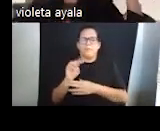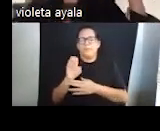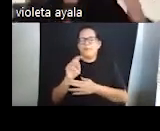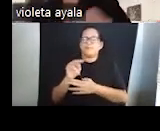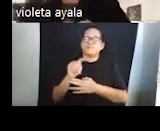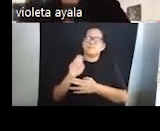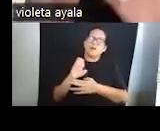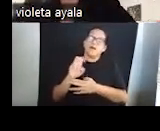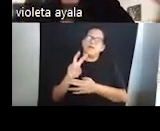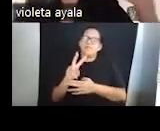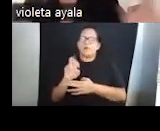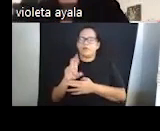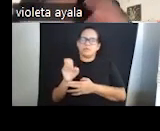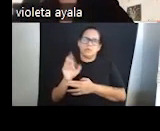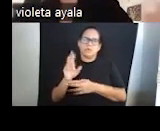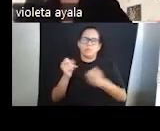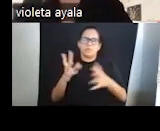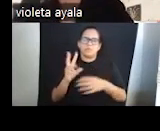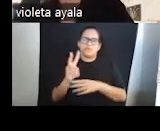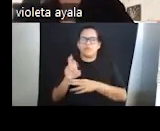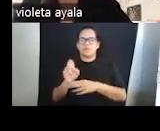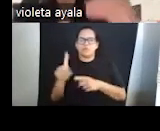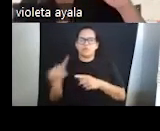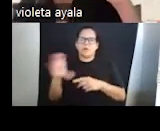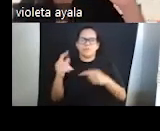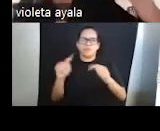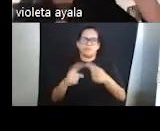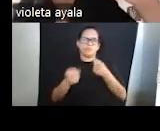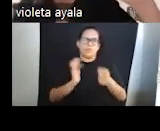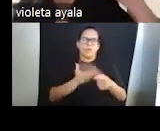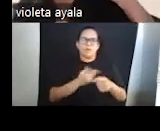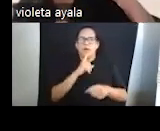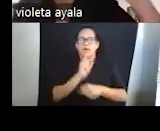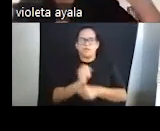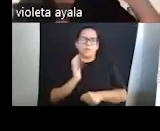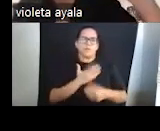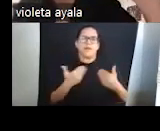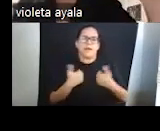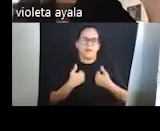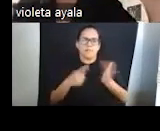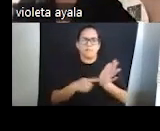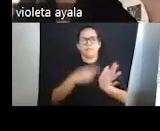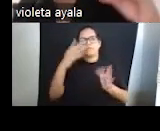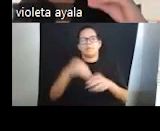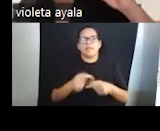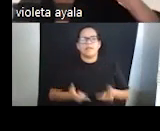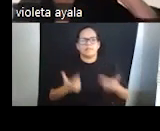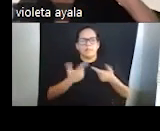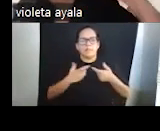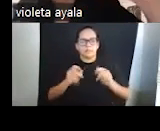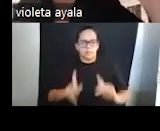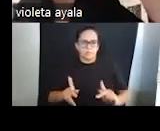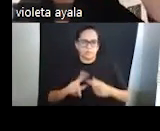or multiverse happening with all of these companies trying to control us. And we actually have once in a lifetime opportunity